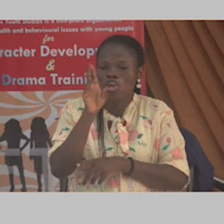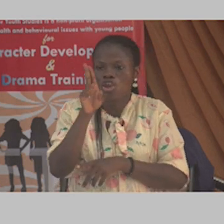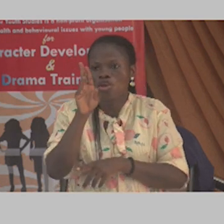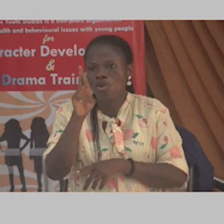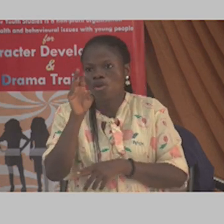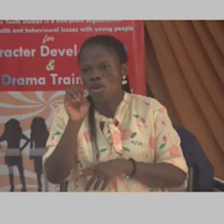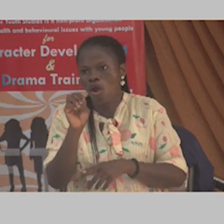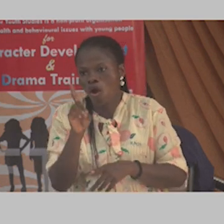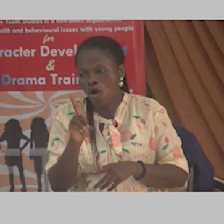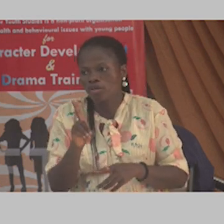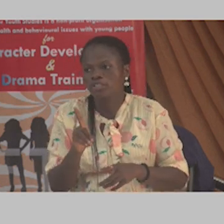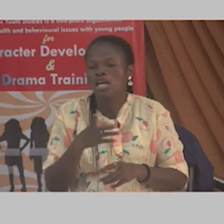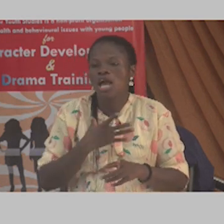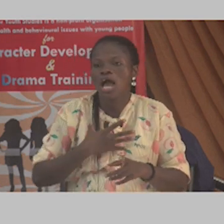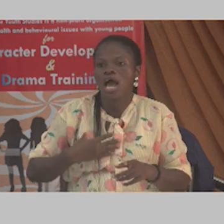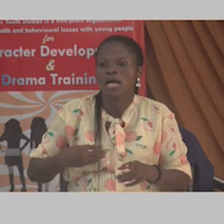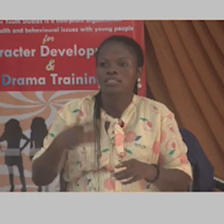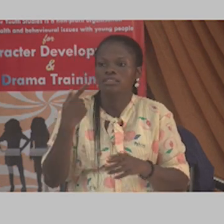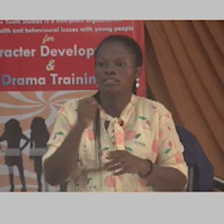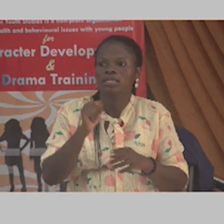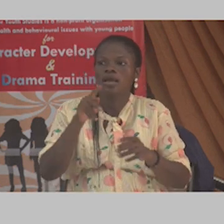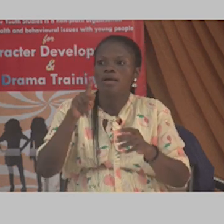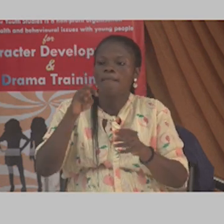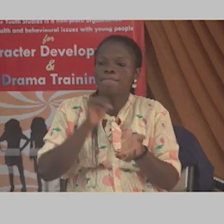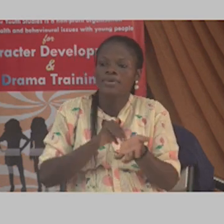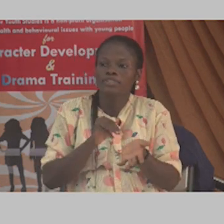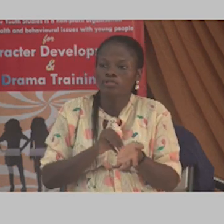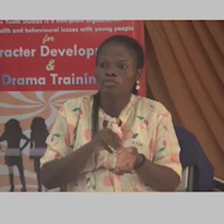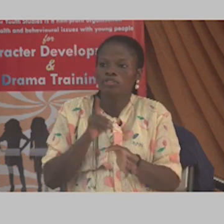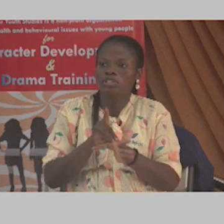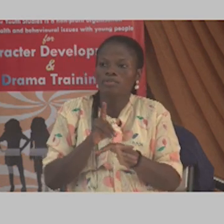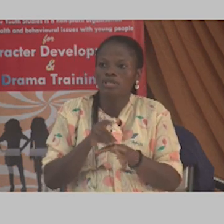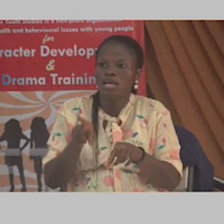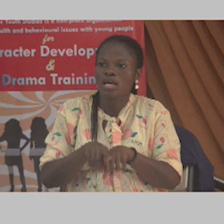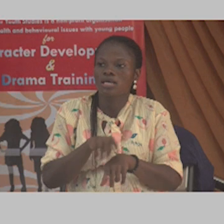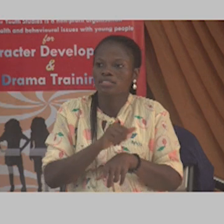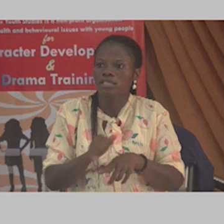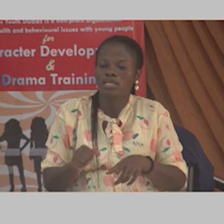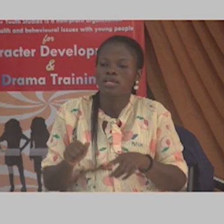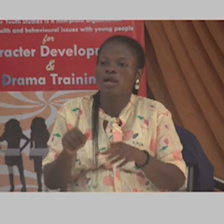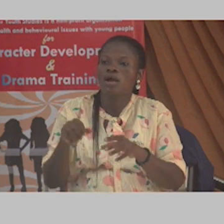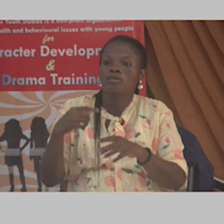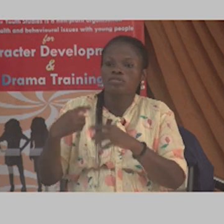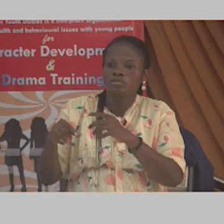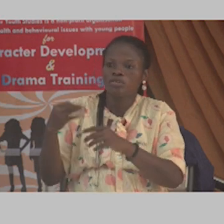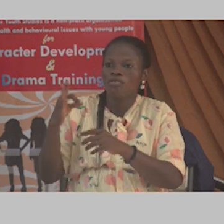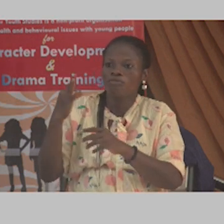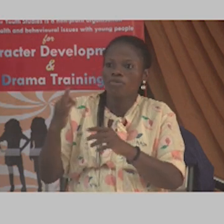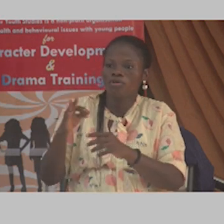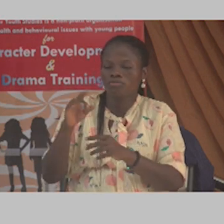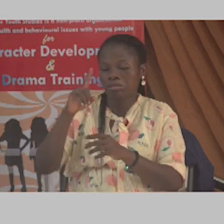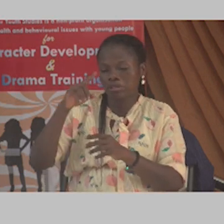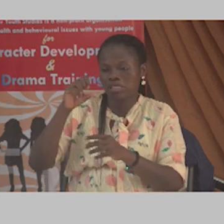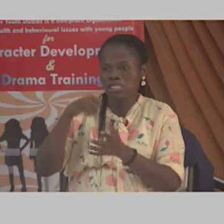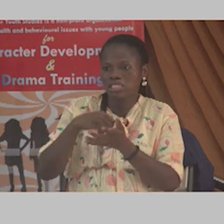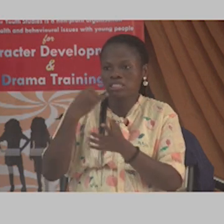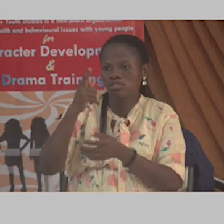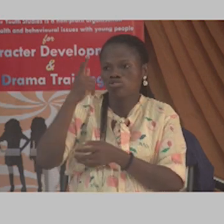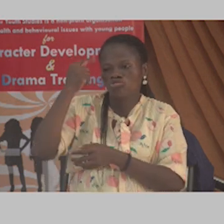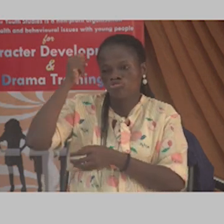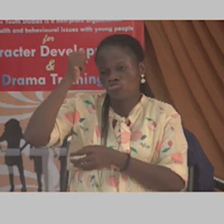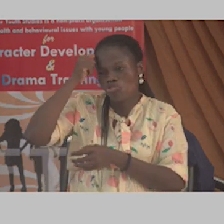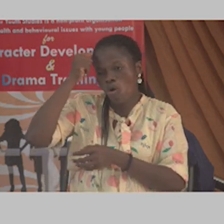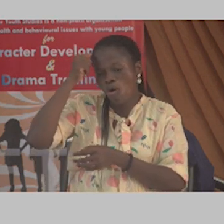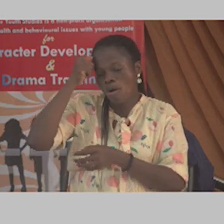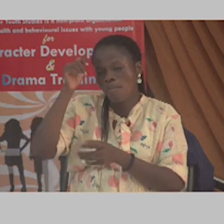medical model perceives disability as a consequence of a health condition, disease, or trauma. And then the social model